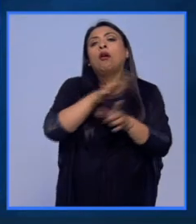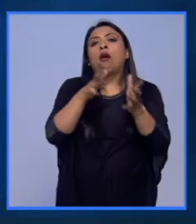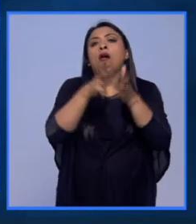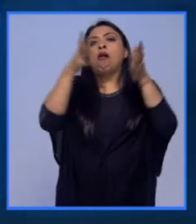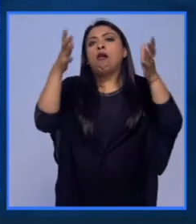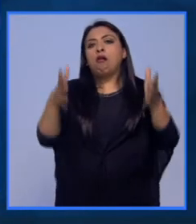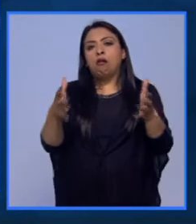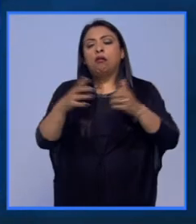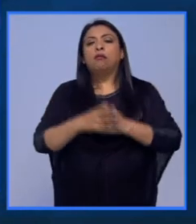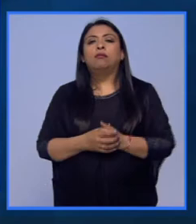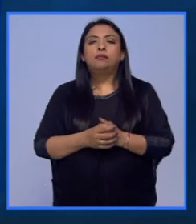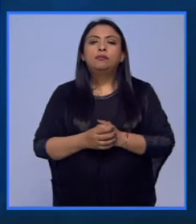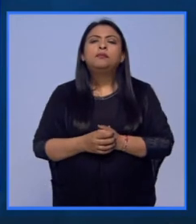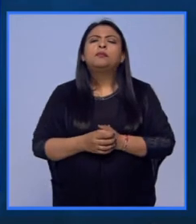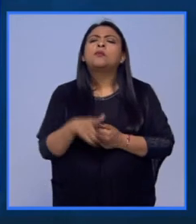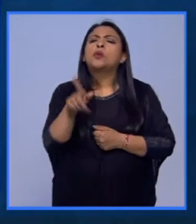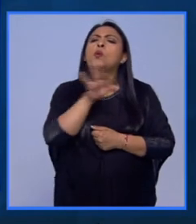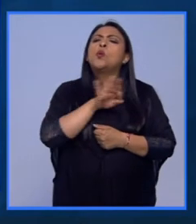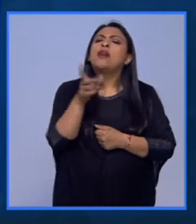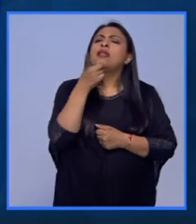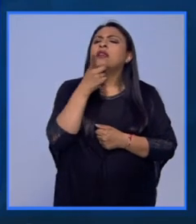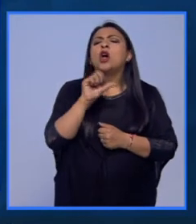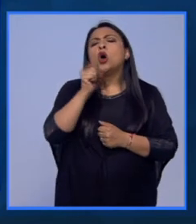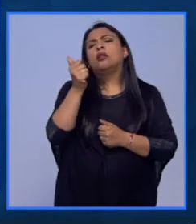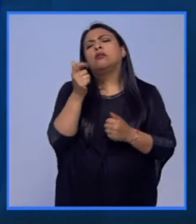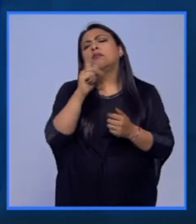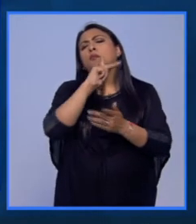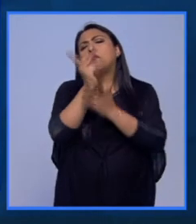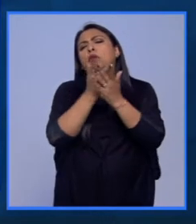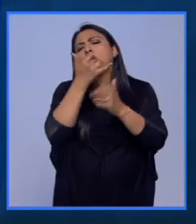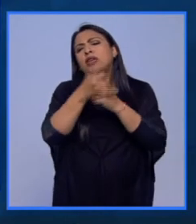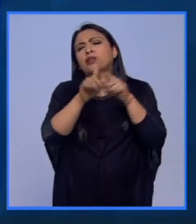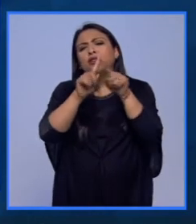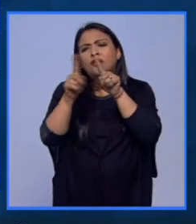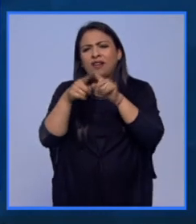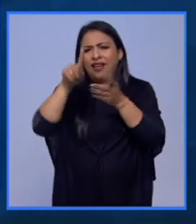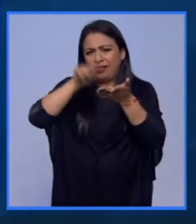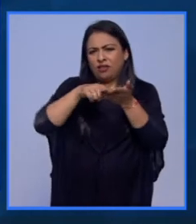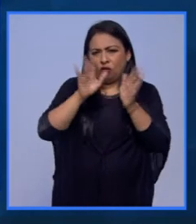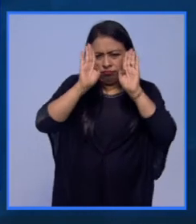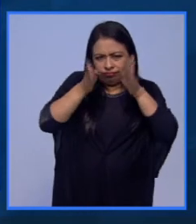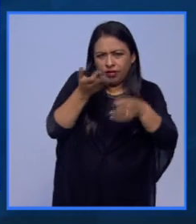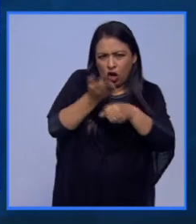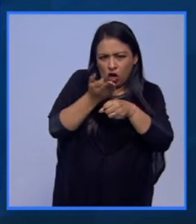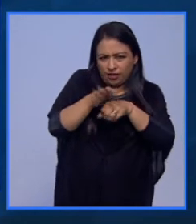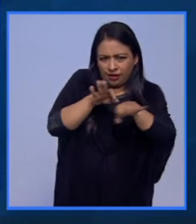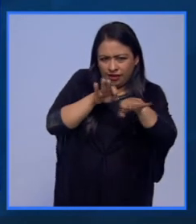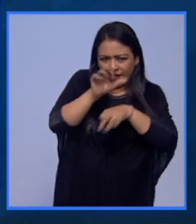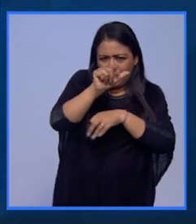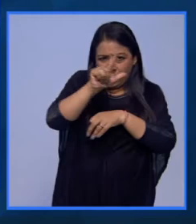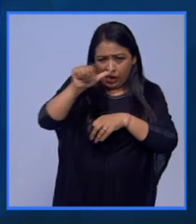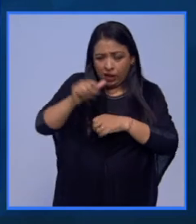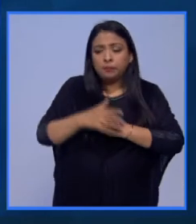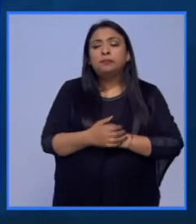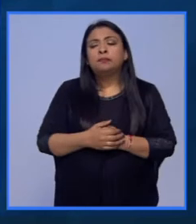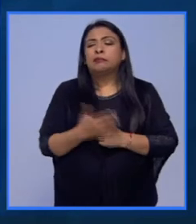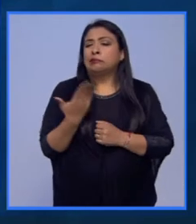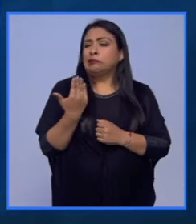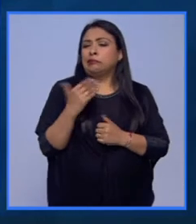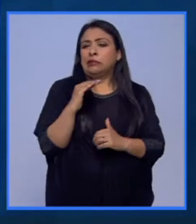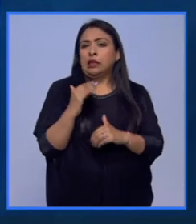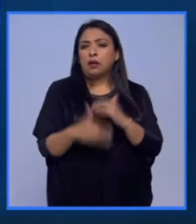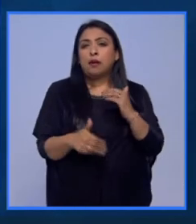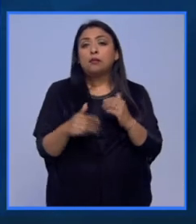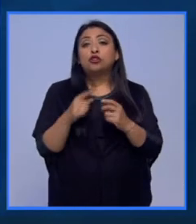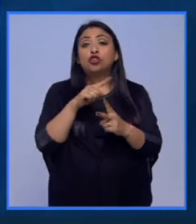could you mention a couple of other projects that the office is working on right now? Well, we've just recently finished two metro stations